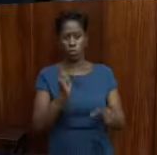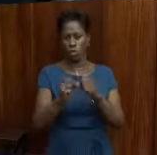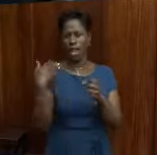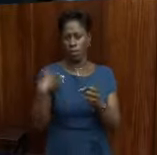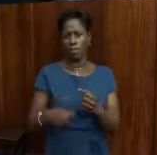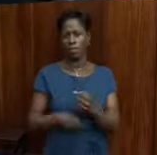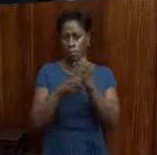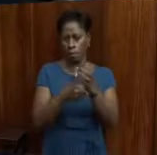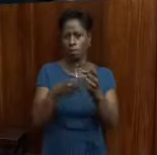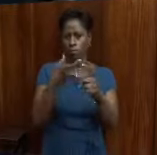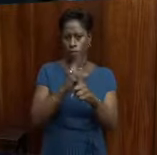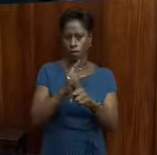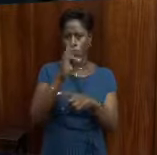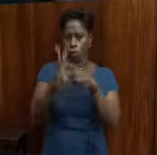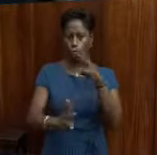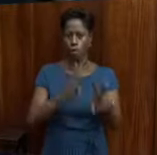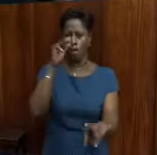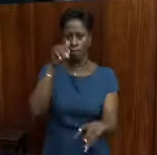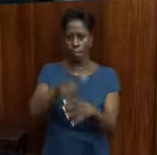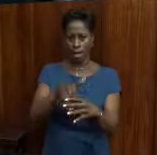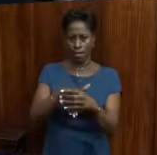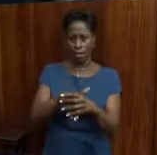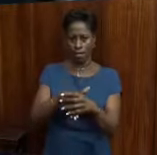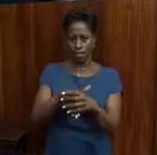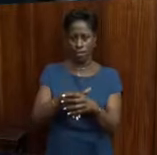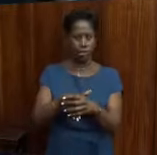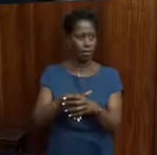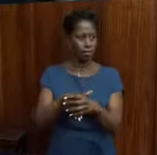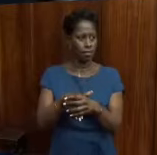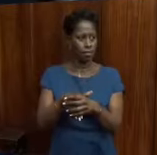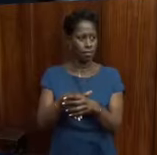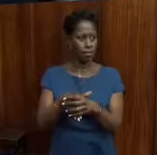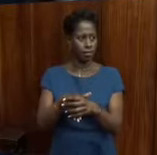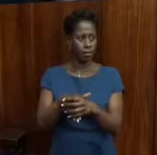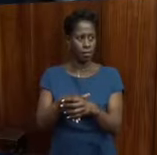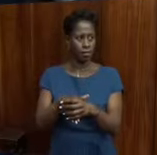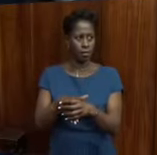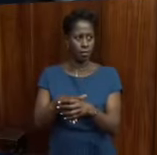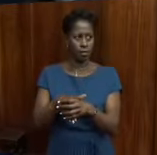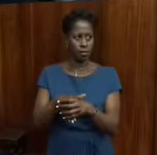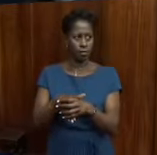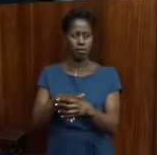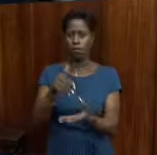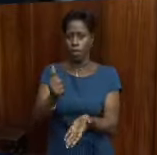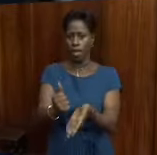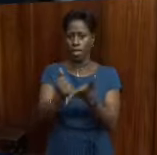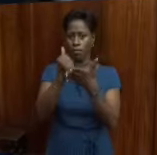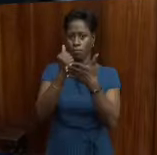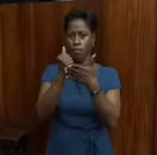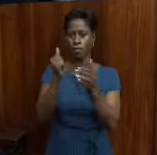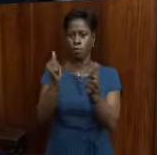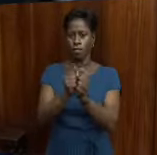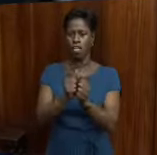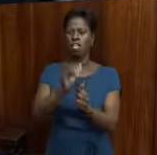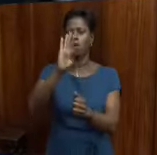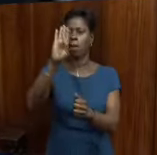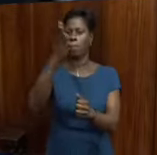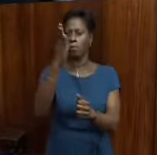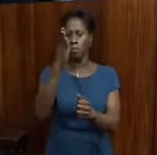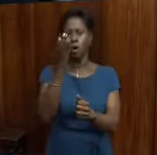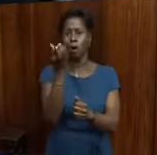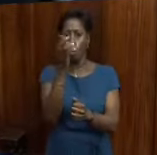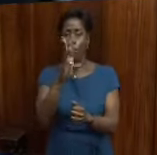has agreed to fund a new program termed Unleashing the Blue Economy of the Caribbean, UBEC.